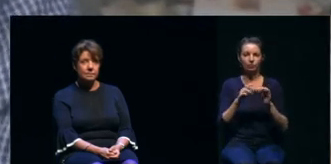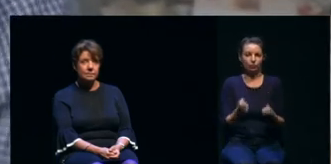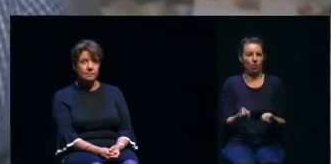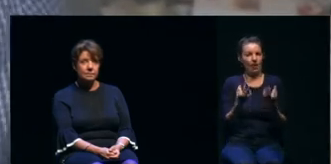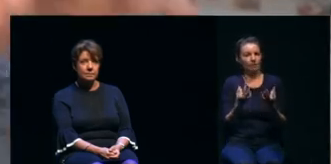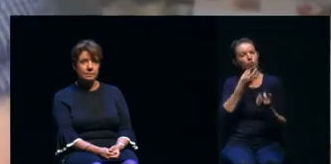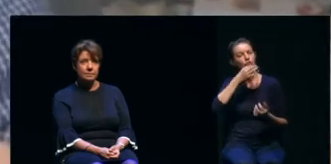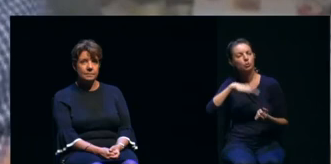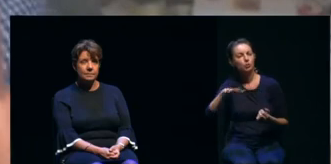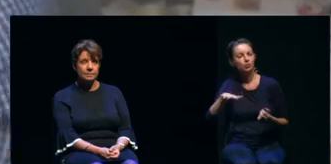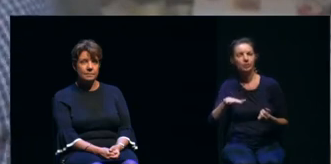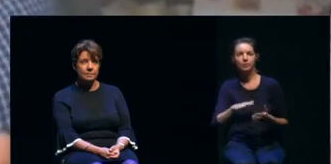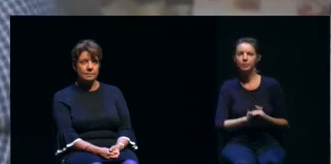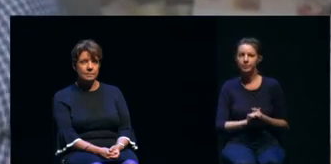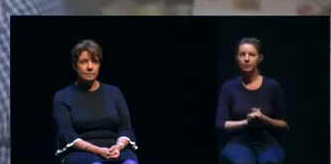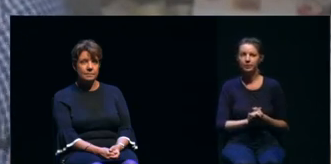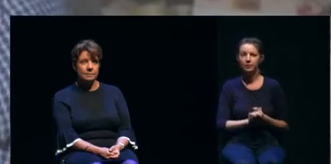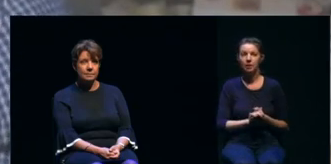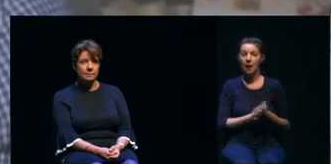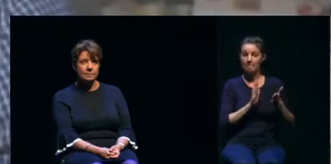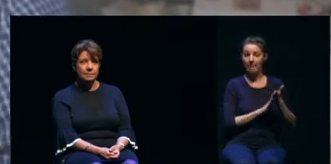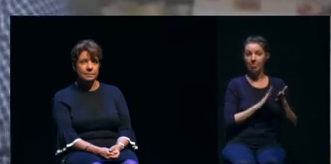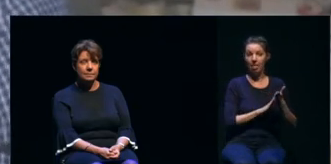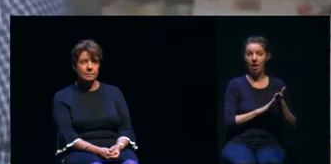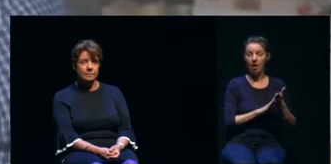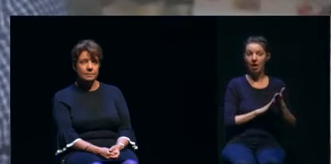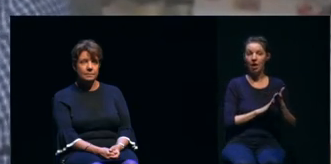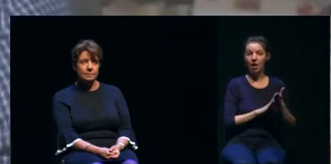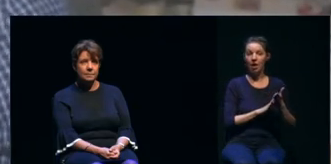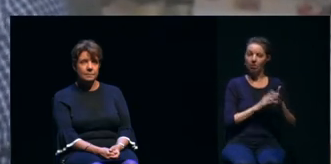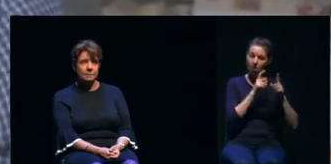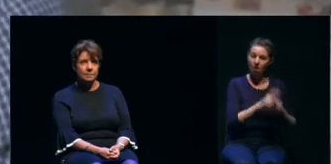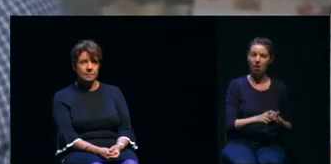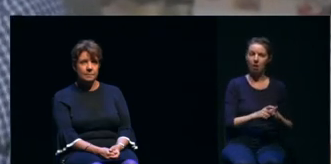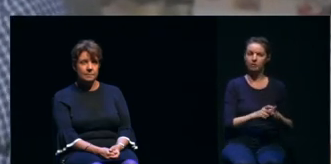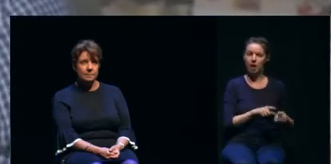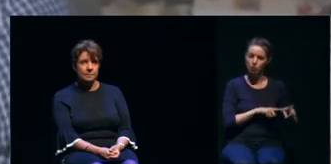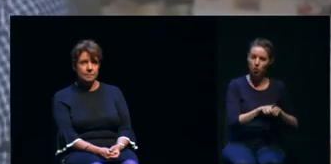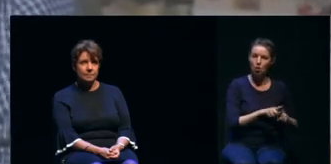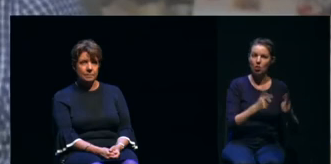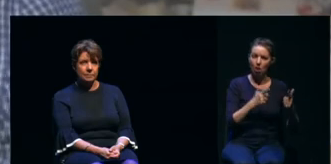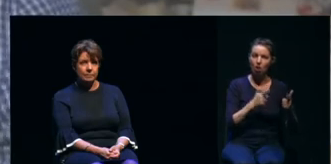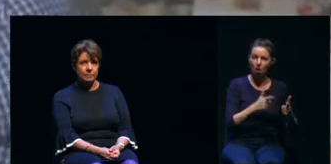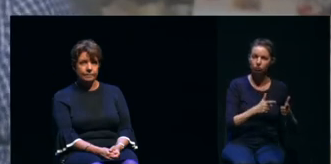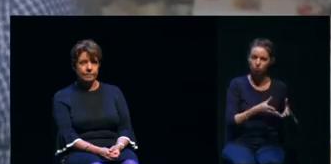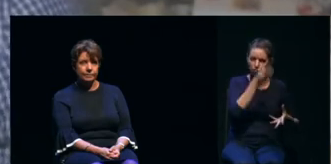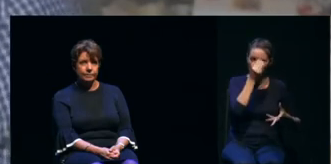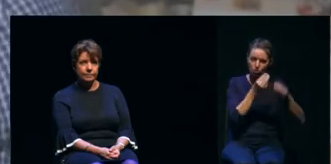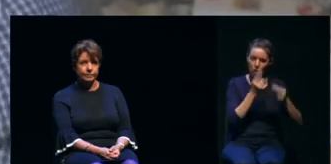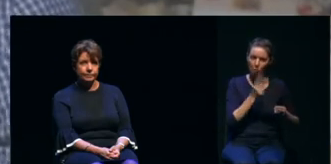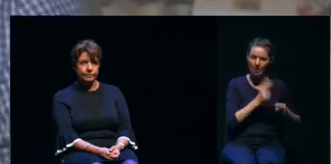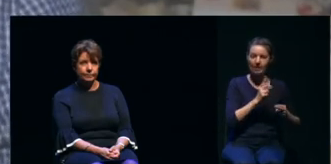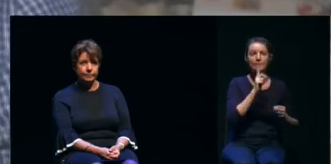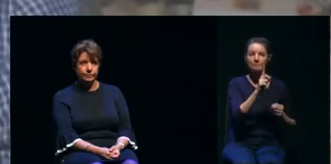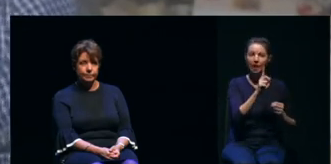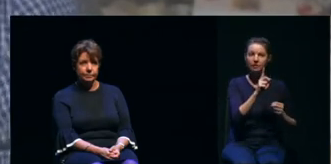the world. Now, don't get me wrong, being a mother is hard and it's a boot camp and you learn a lot of shit really fucking fast. But there's nothing that you